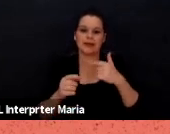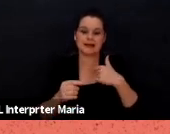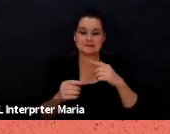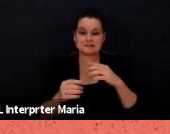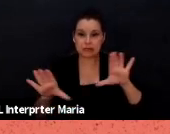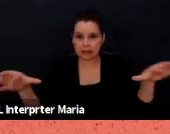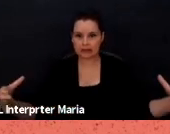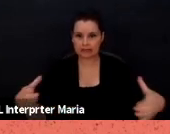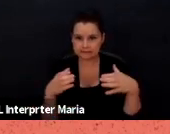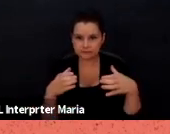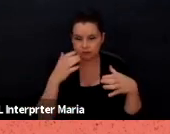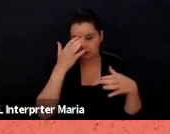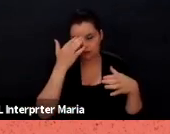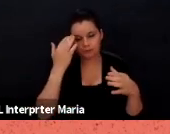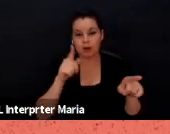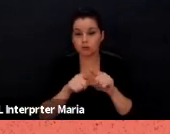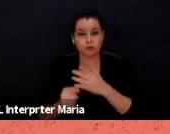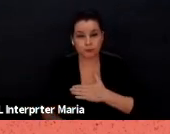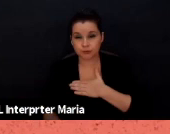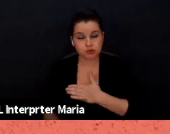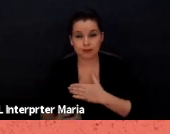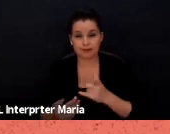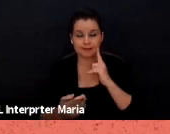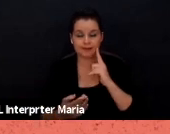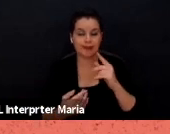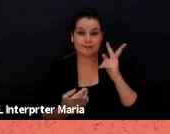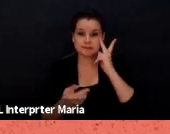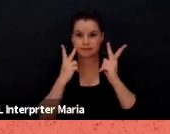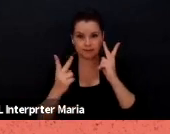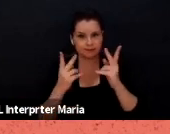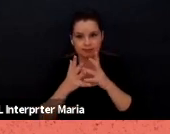collective, but I also appreciate like I've seen a lot of the